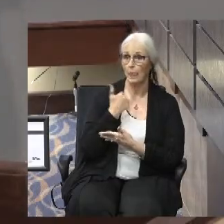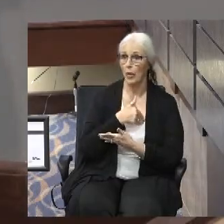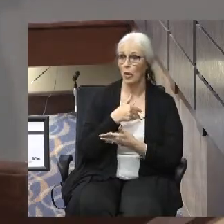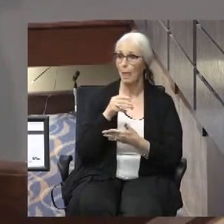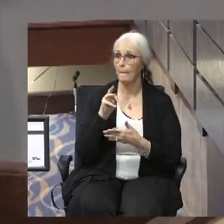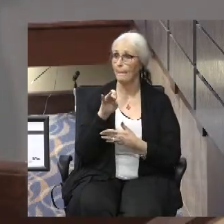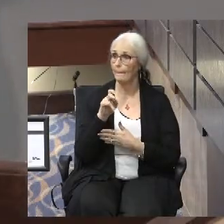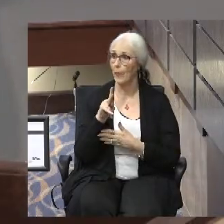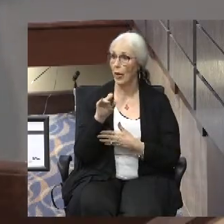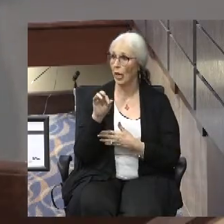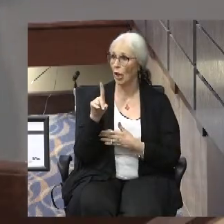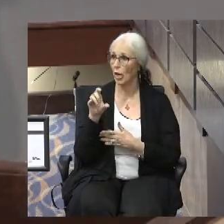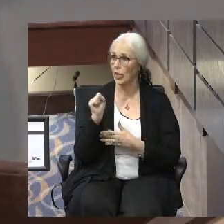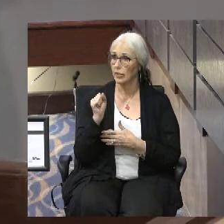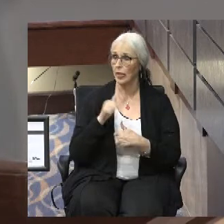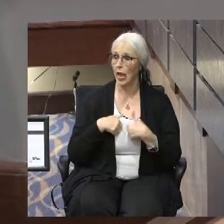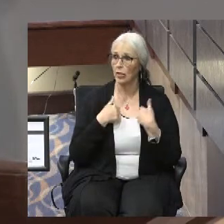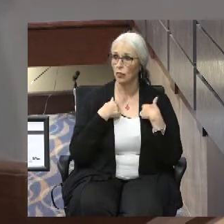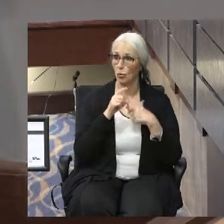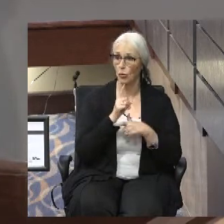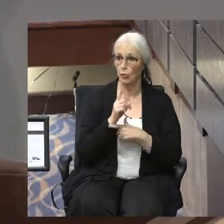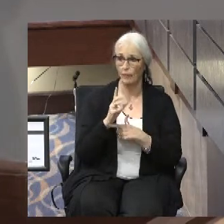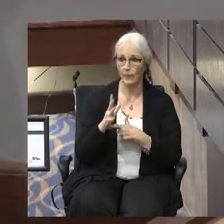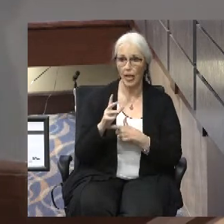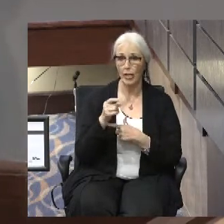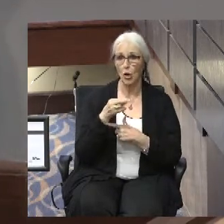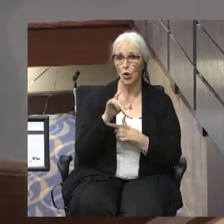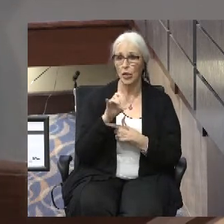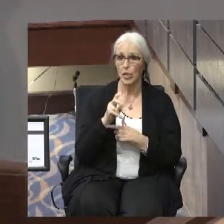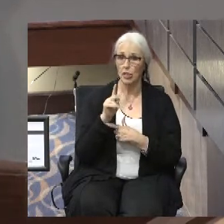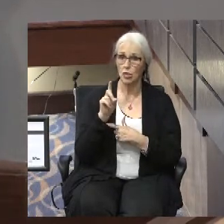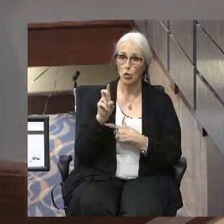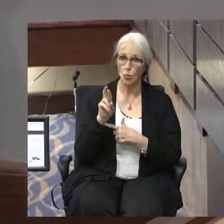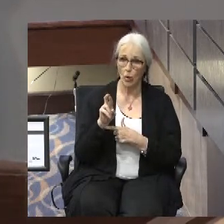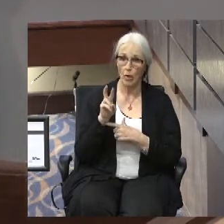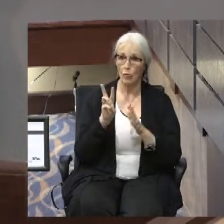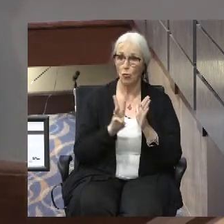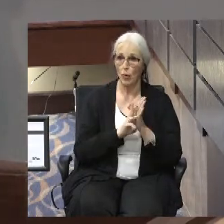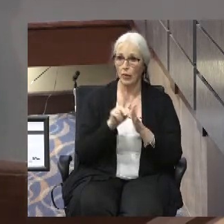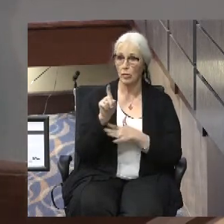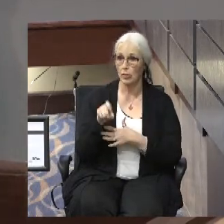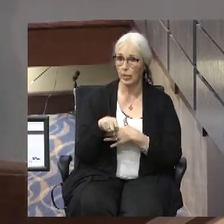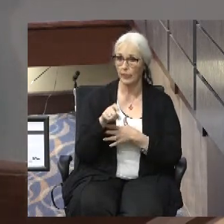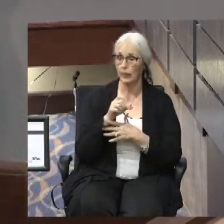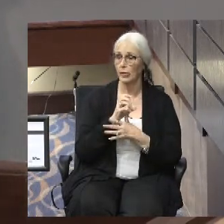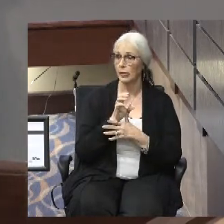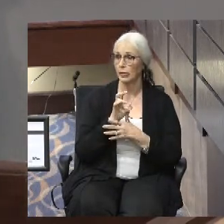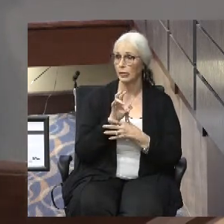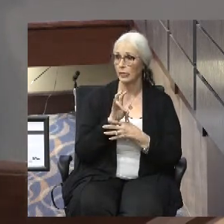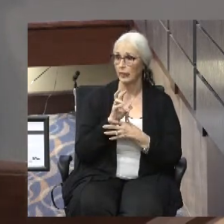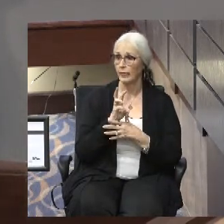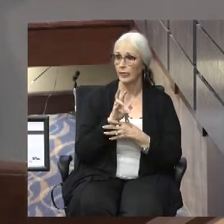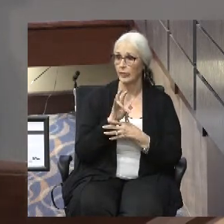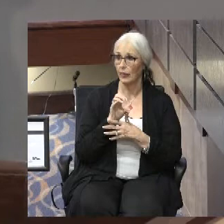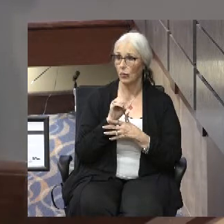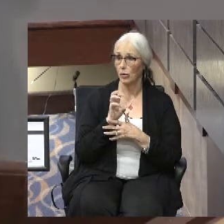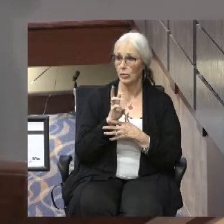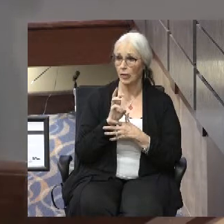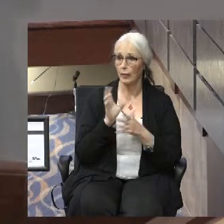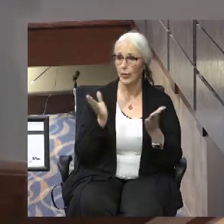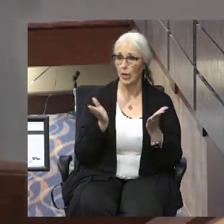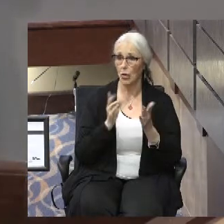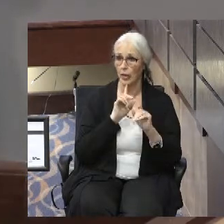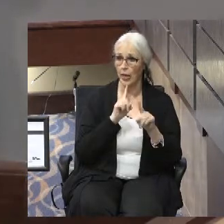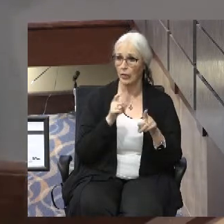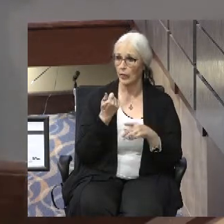Mark Arias. My address is 115 Garden Drive, Waco, Texas, 76706. I would just like to make you guys aware I'm here to answer any